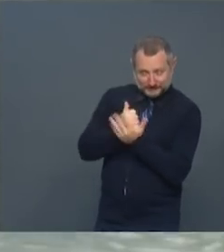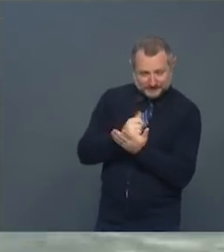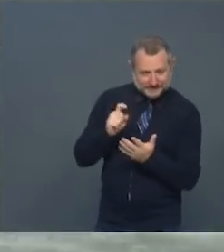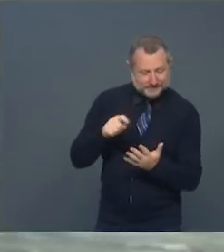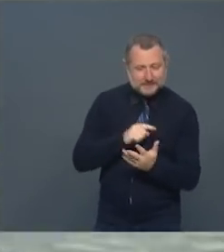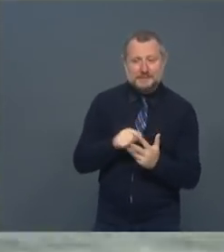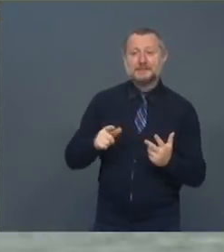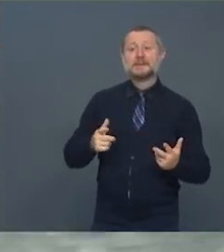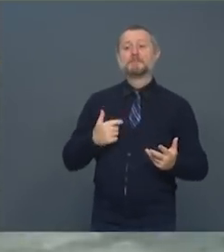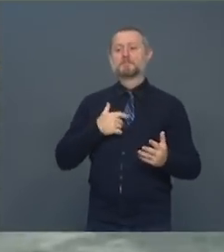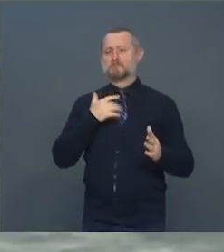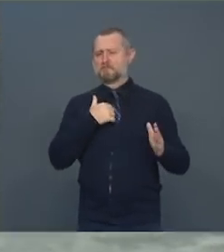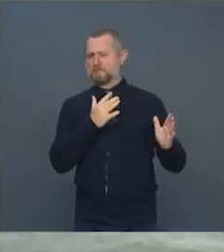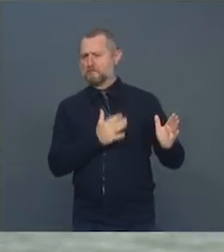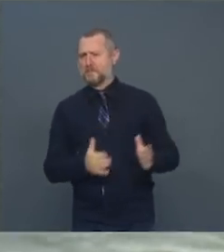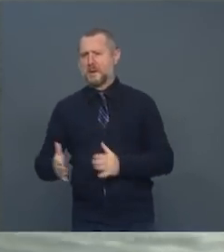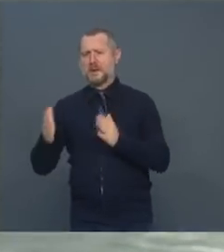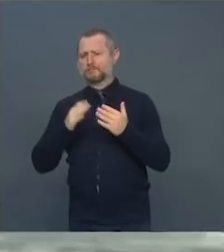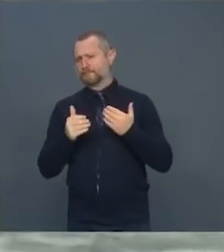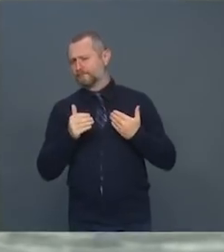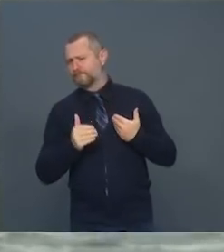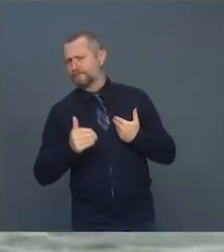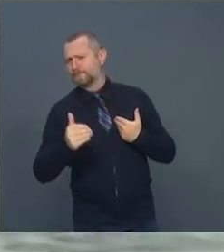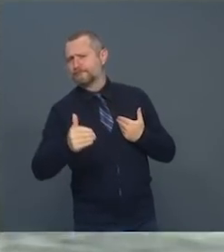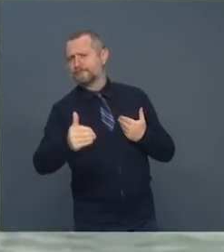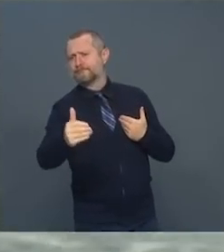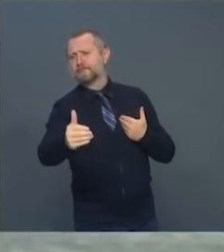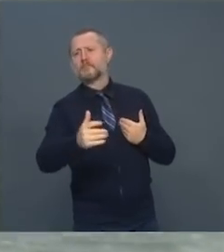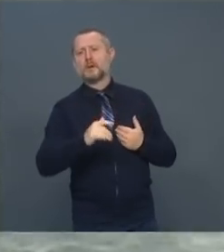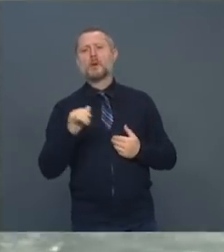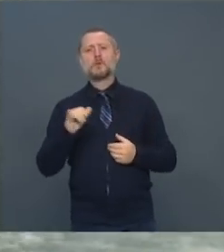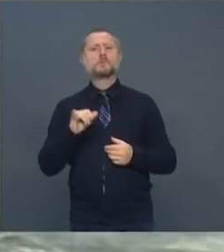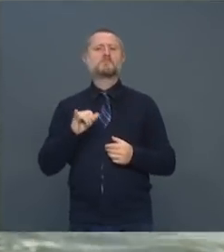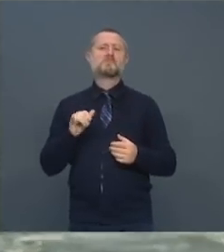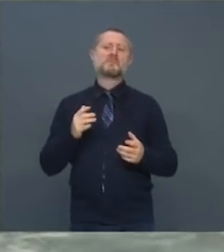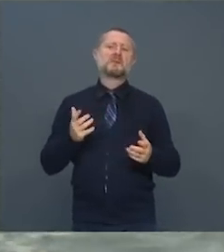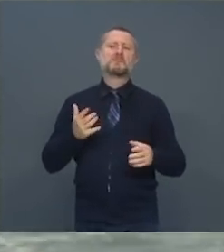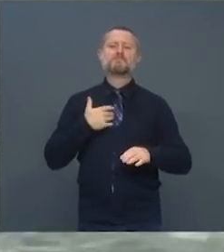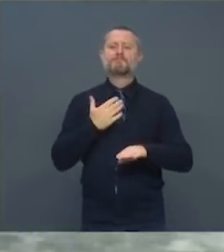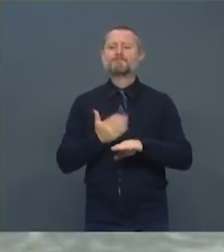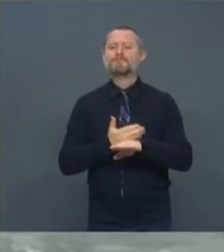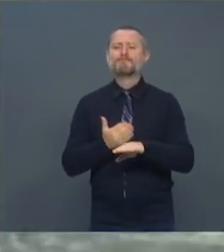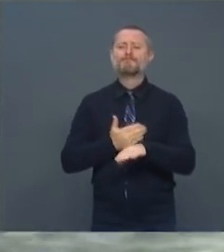long-term projects that we need to do, like in renewable energy.